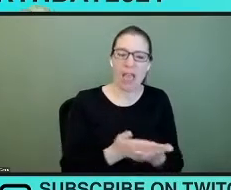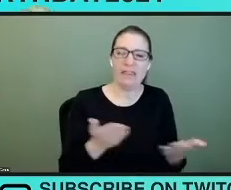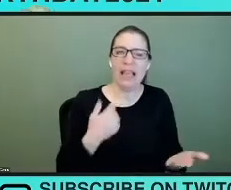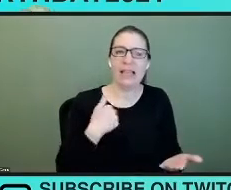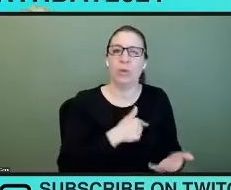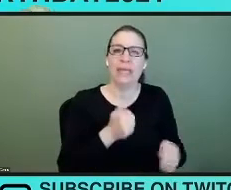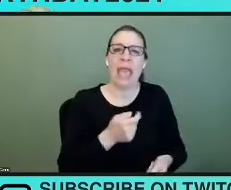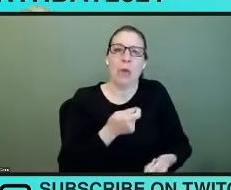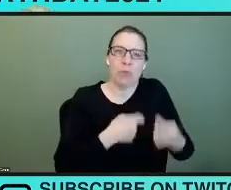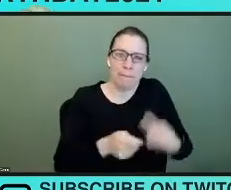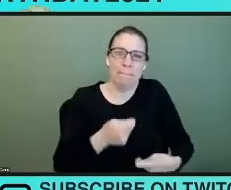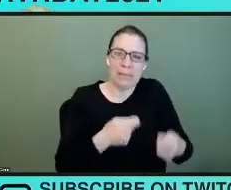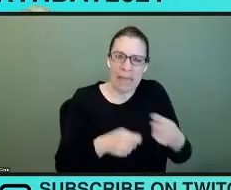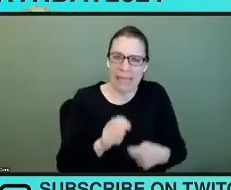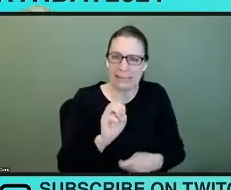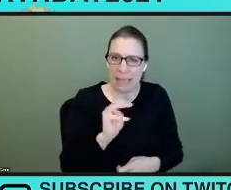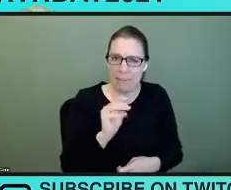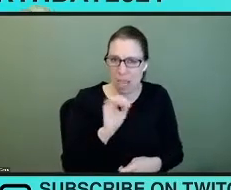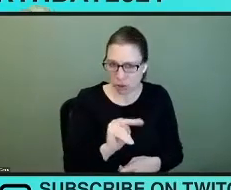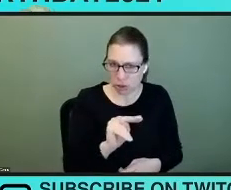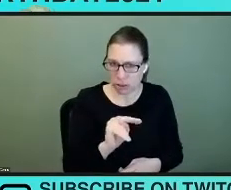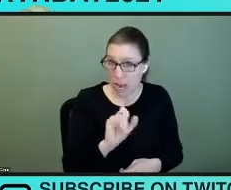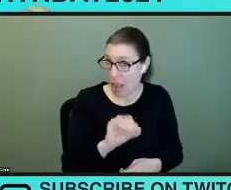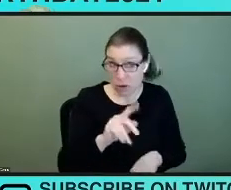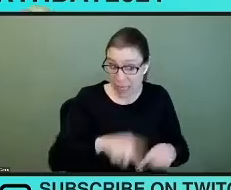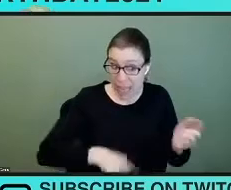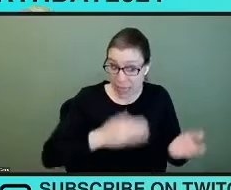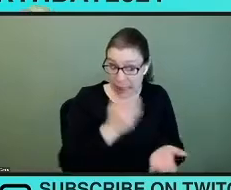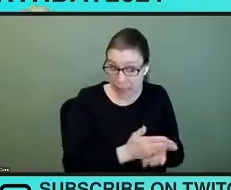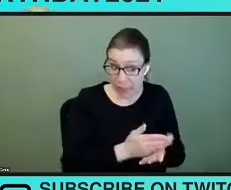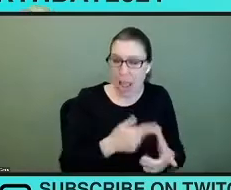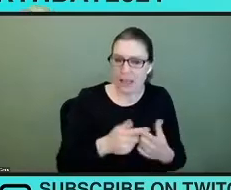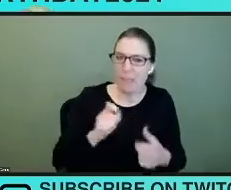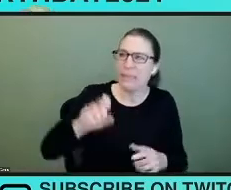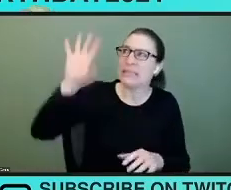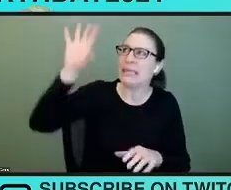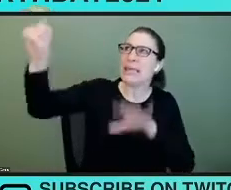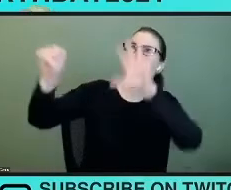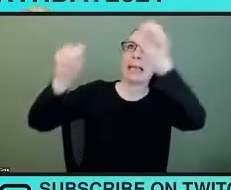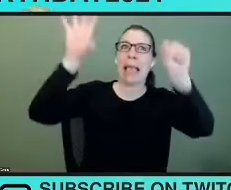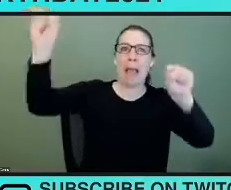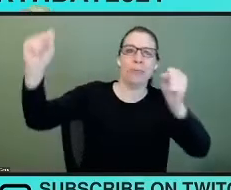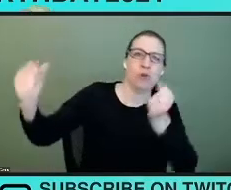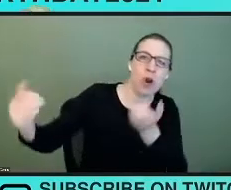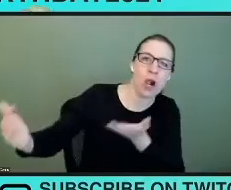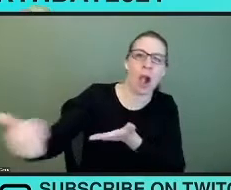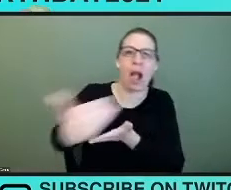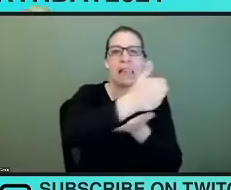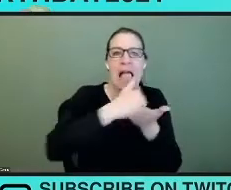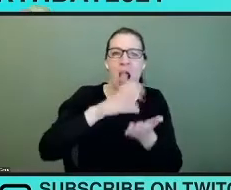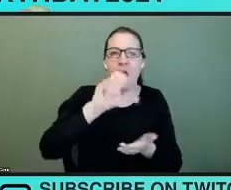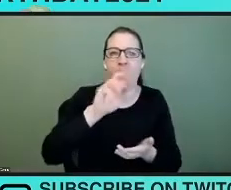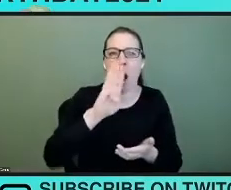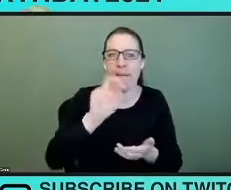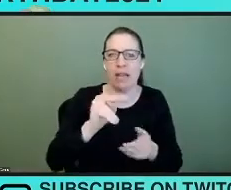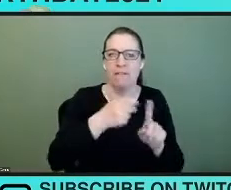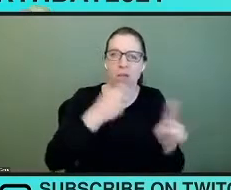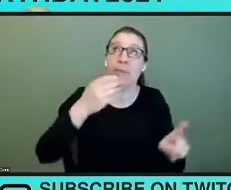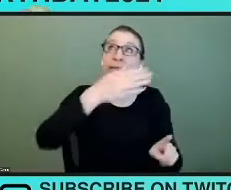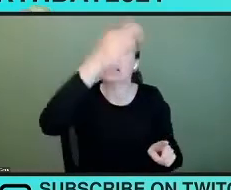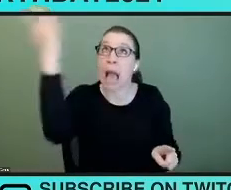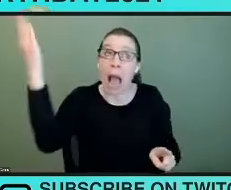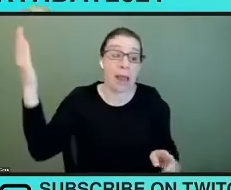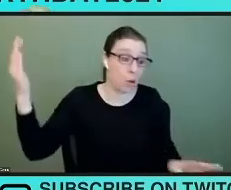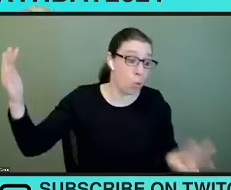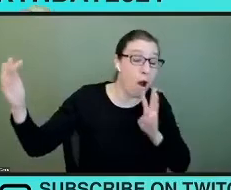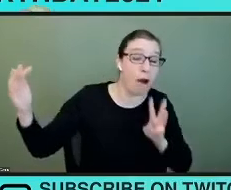technology solutions. So we're going to have to capture it. But we need to move in that direction. And I think the biggest gap that